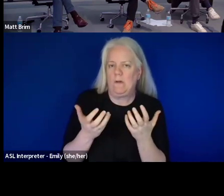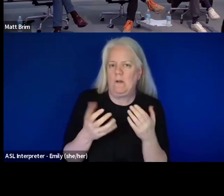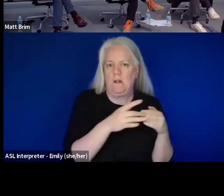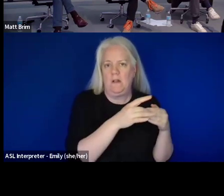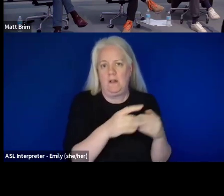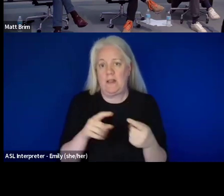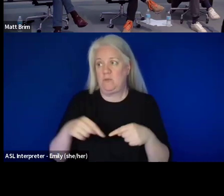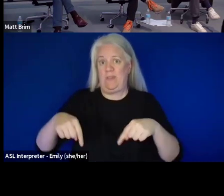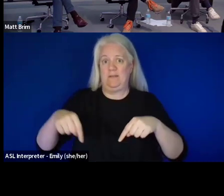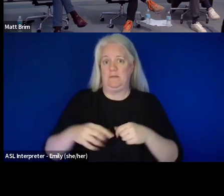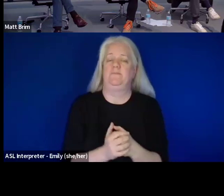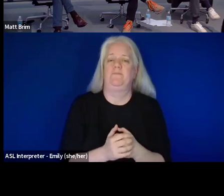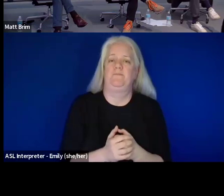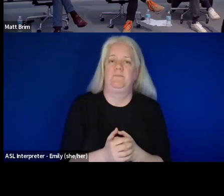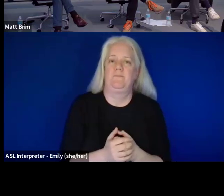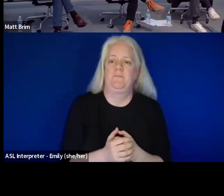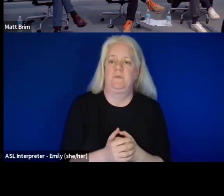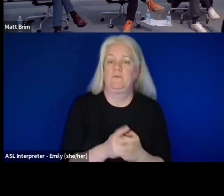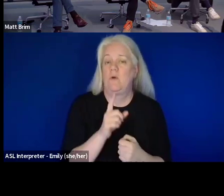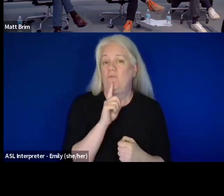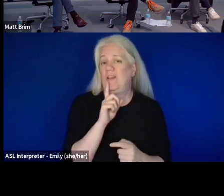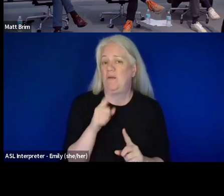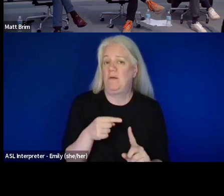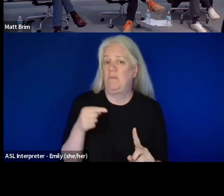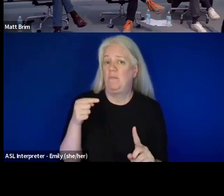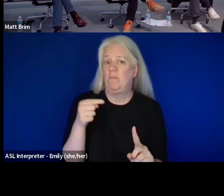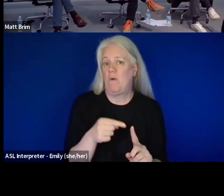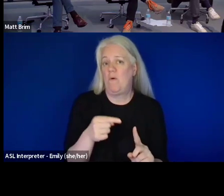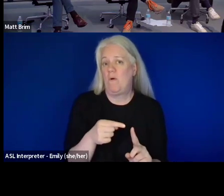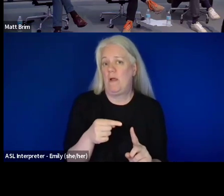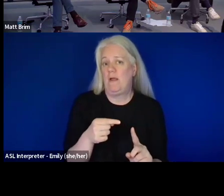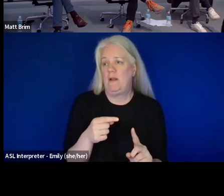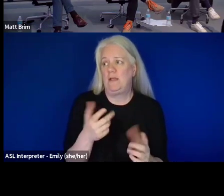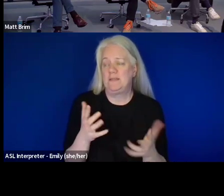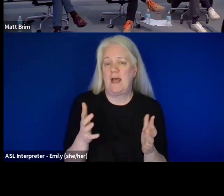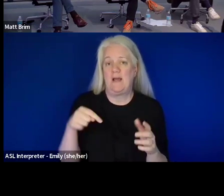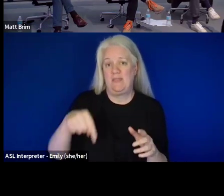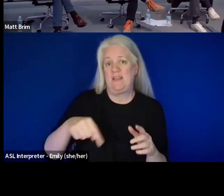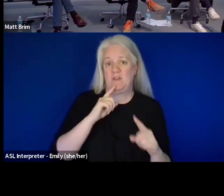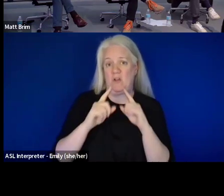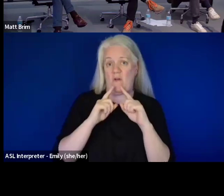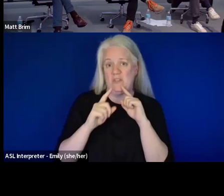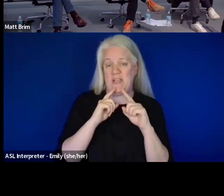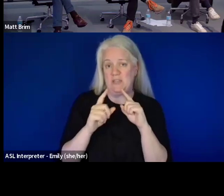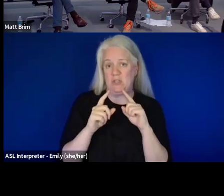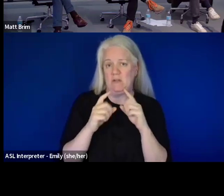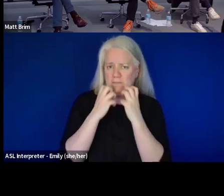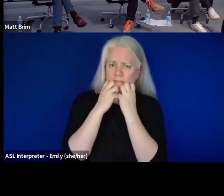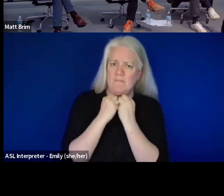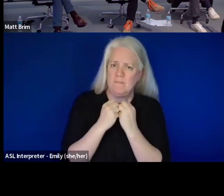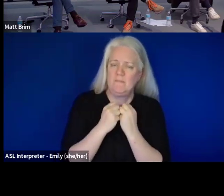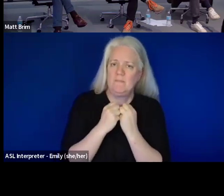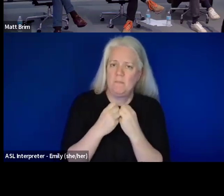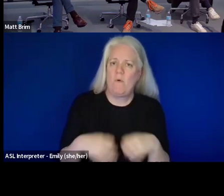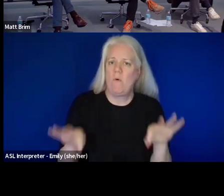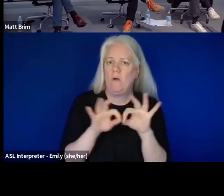so all I can say is like we know kind of we're like this conversation is very valuable because it